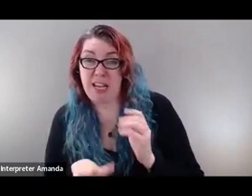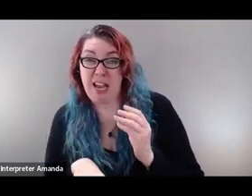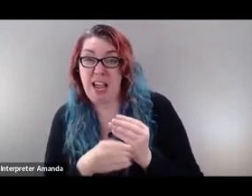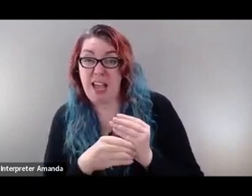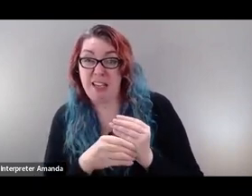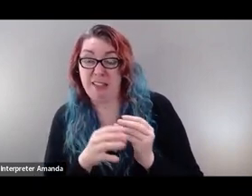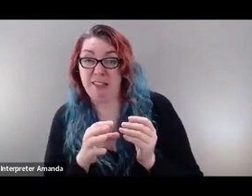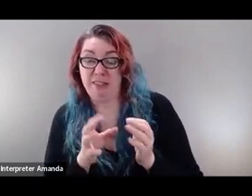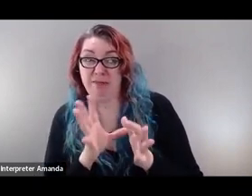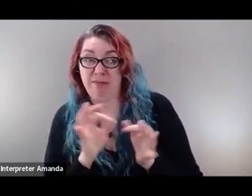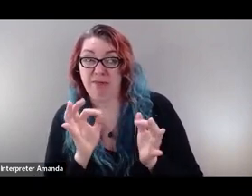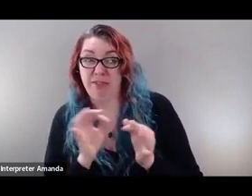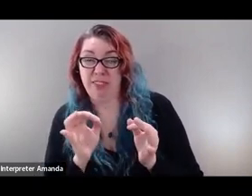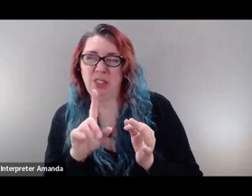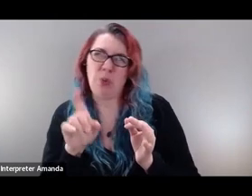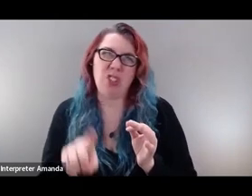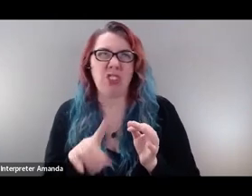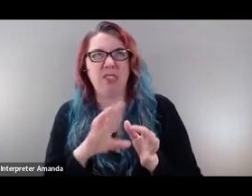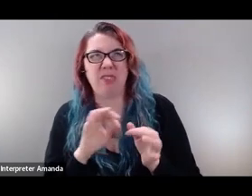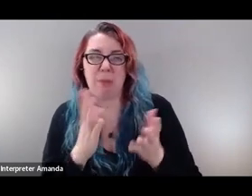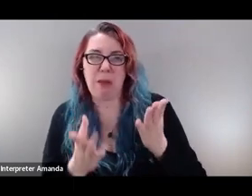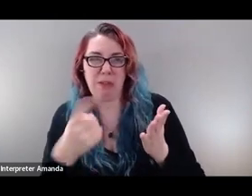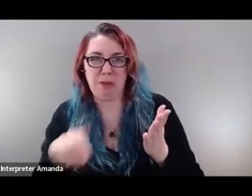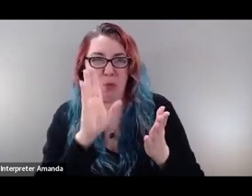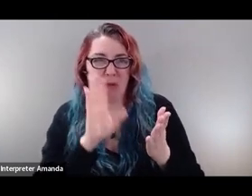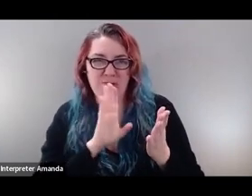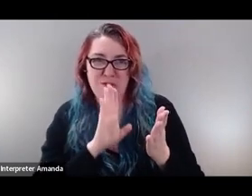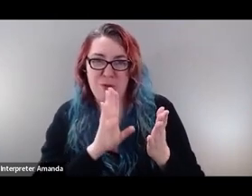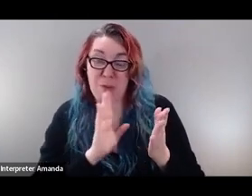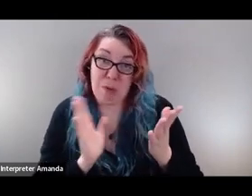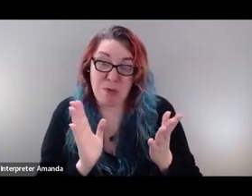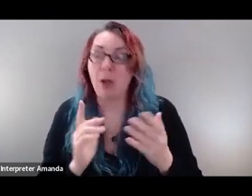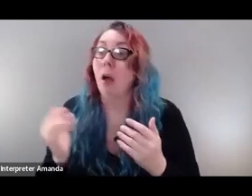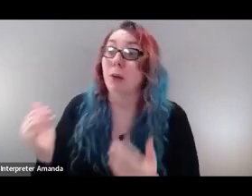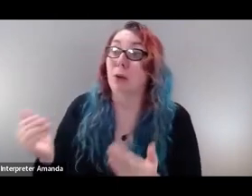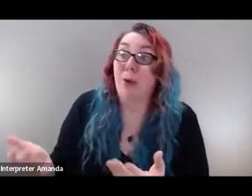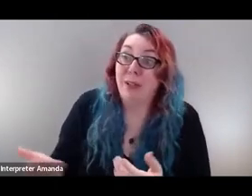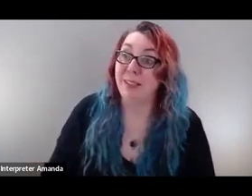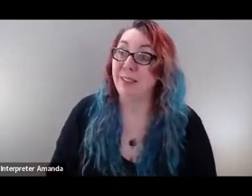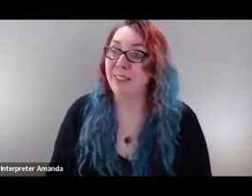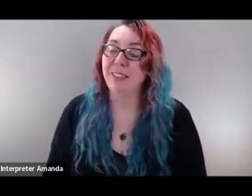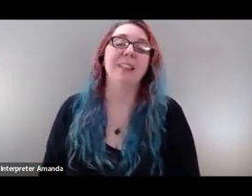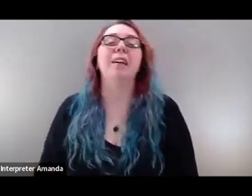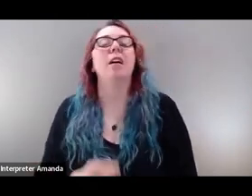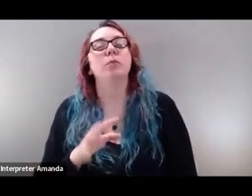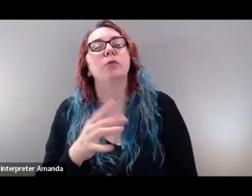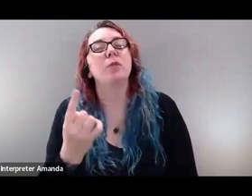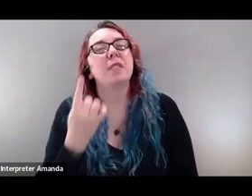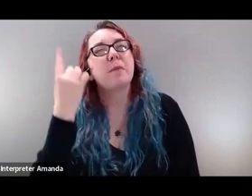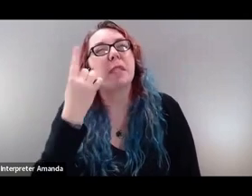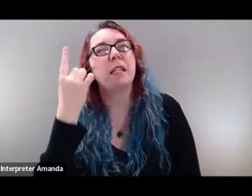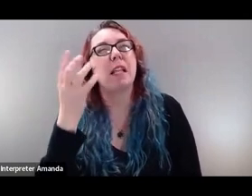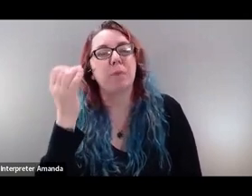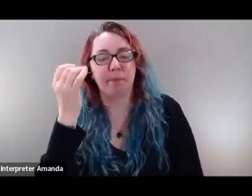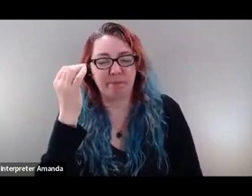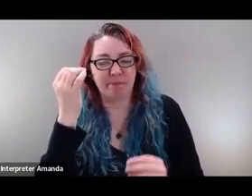question that will frustrate everybody? Go ahead. There's something really that I've been trying to frame a